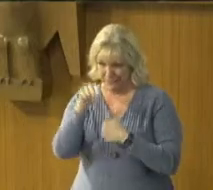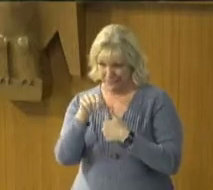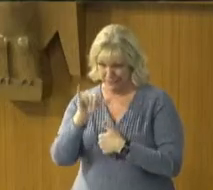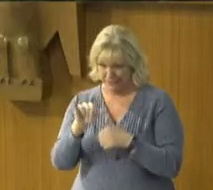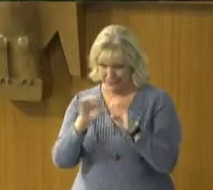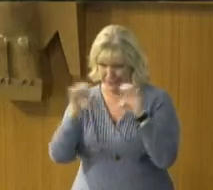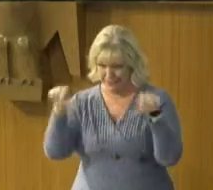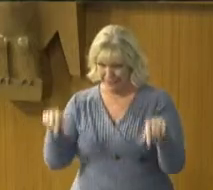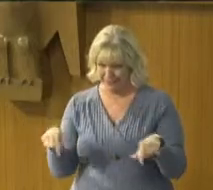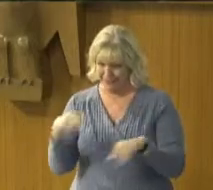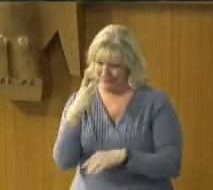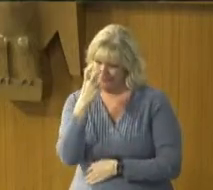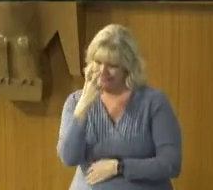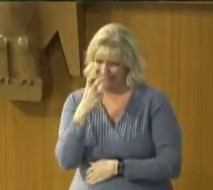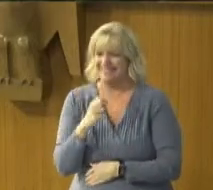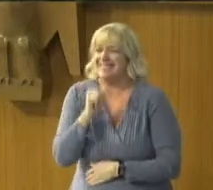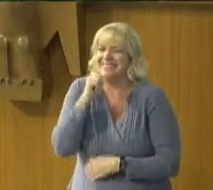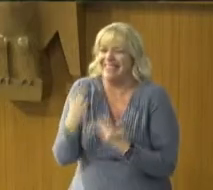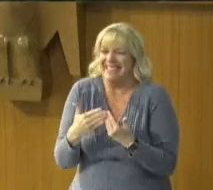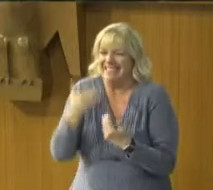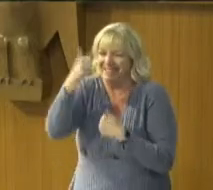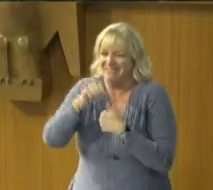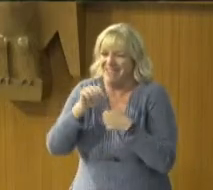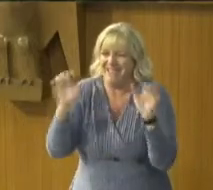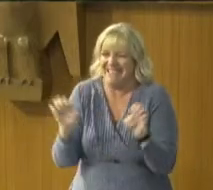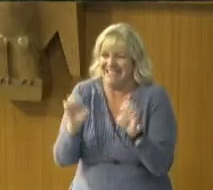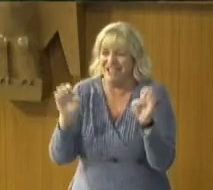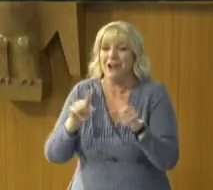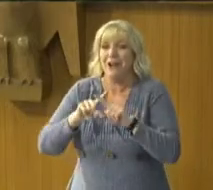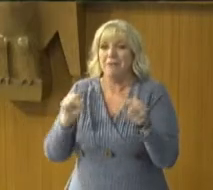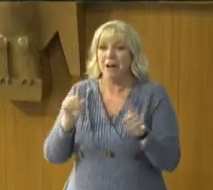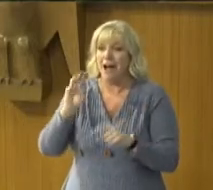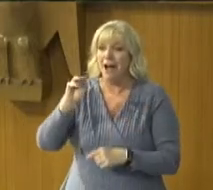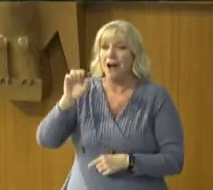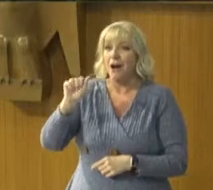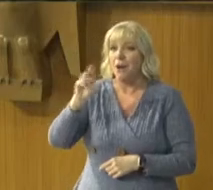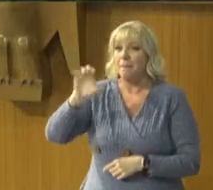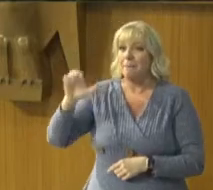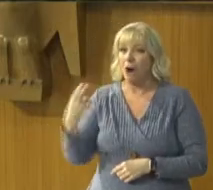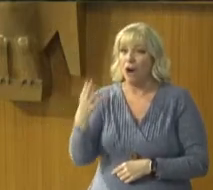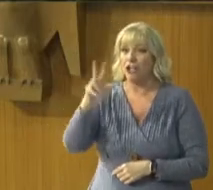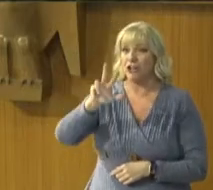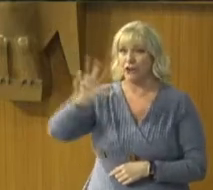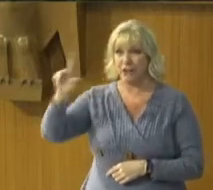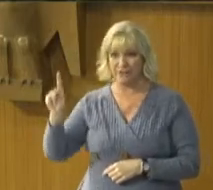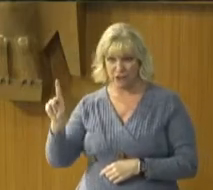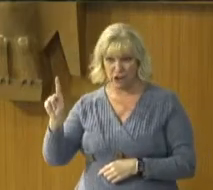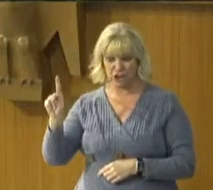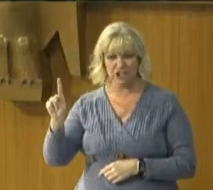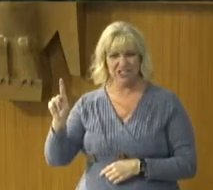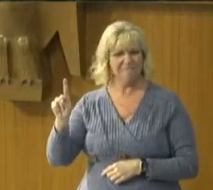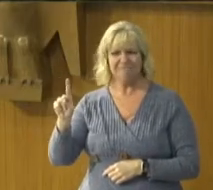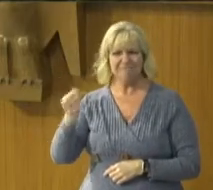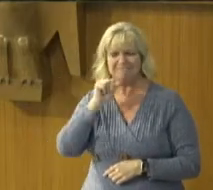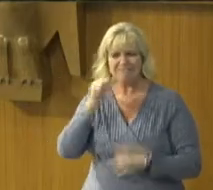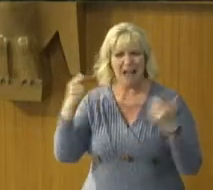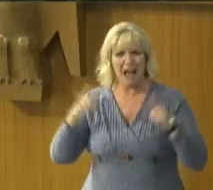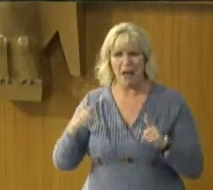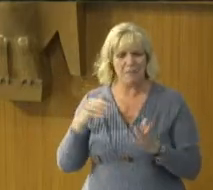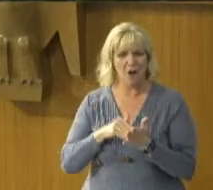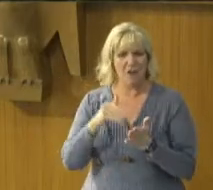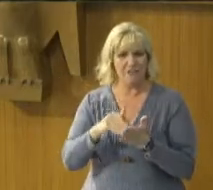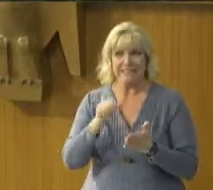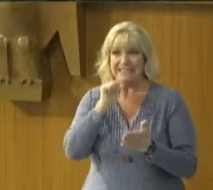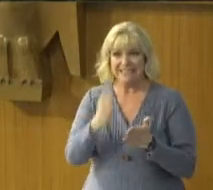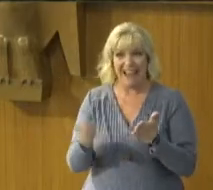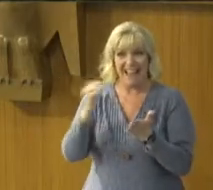is going to be. But actually, for Easter to fall on March 31st, is kind of rare. It's not going to happen again